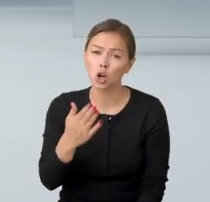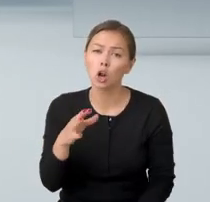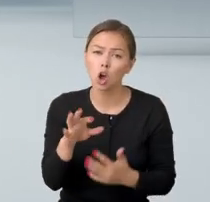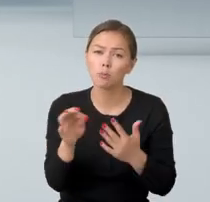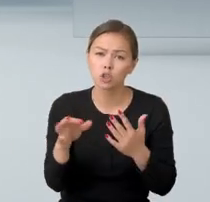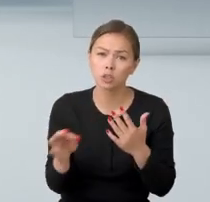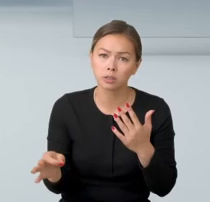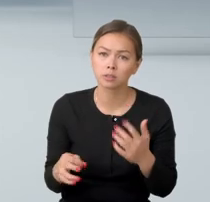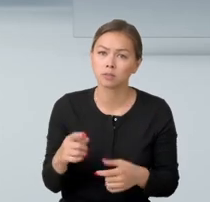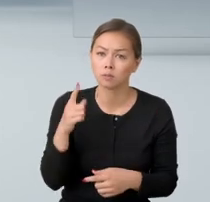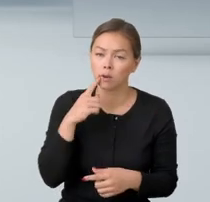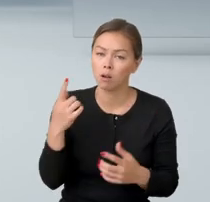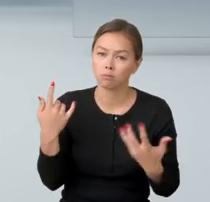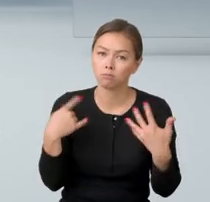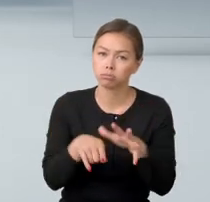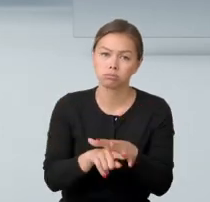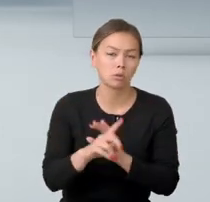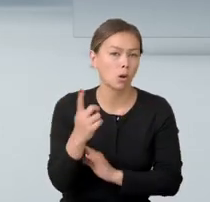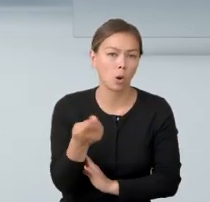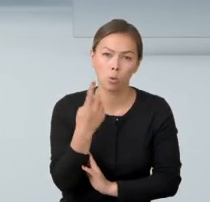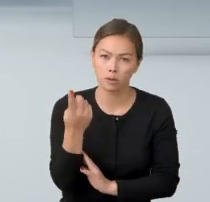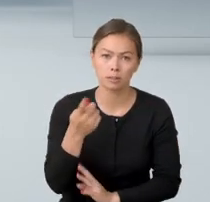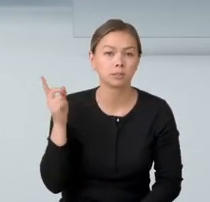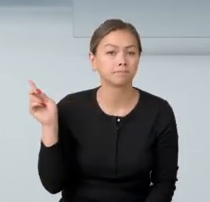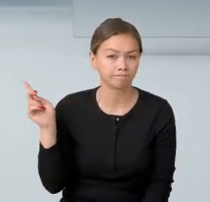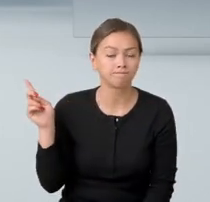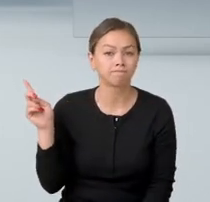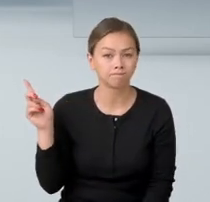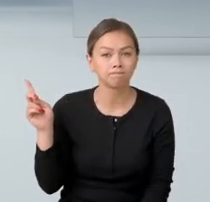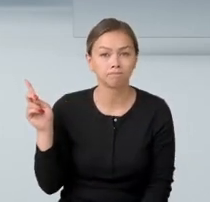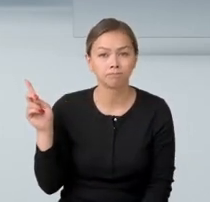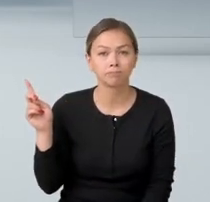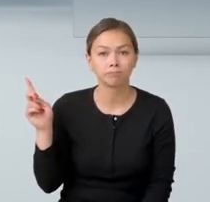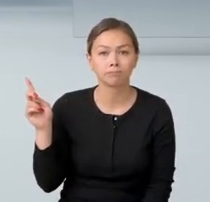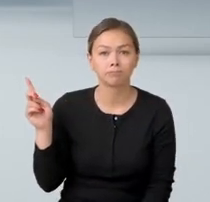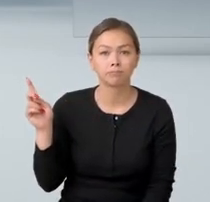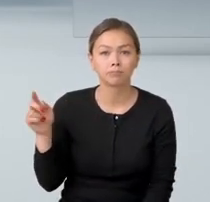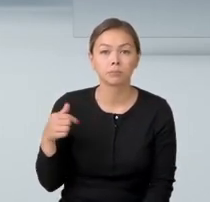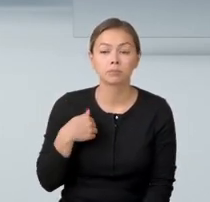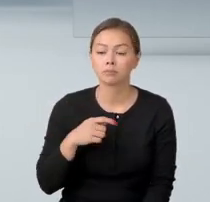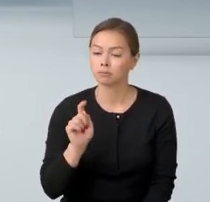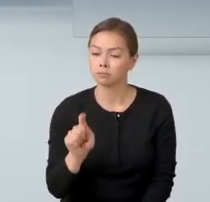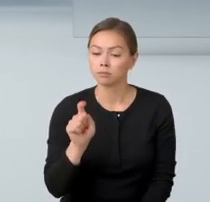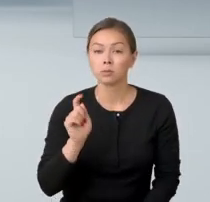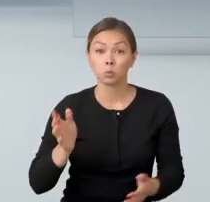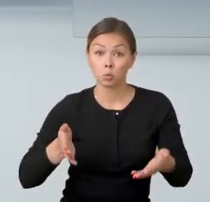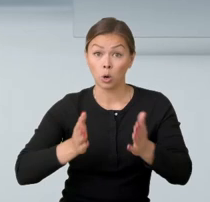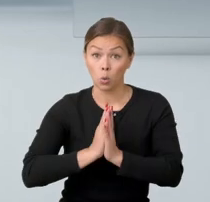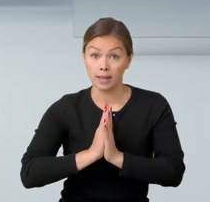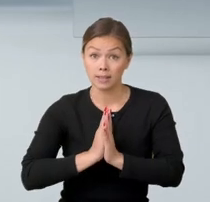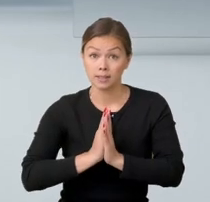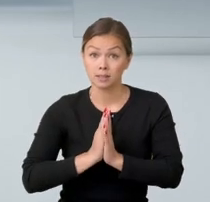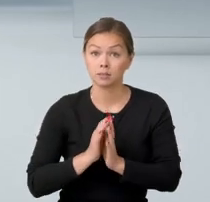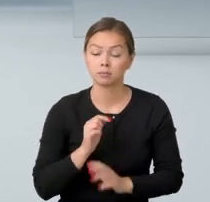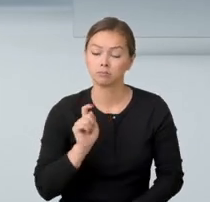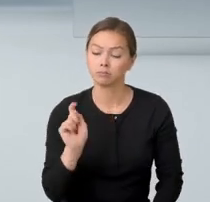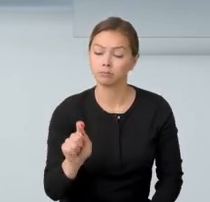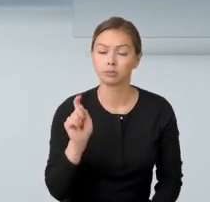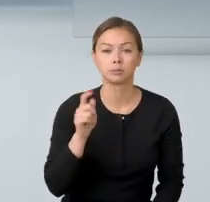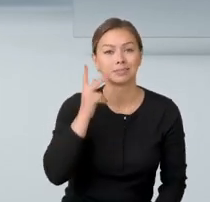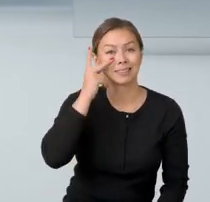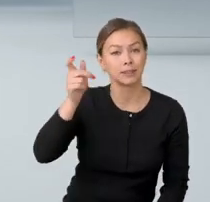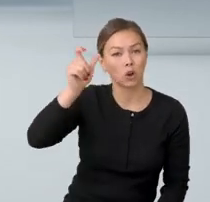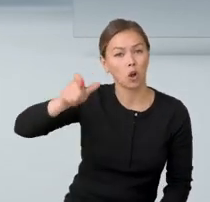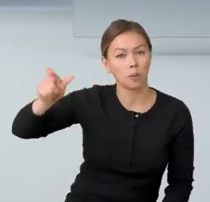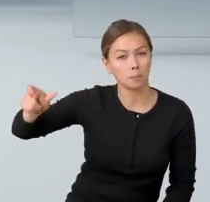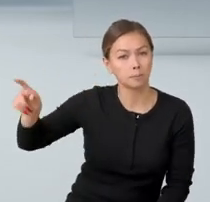that's very good on dataverse this always comes embedded with it I click on the tables request and as